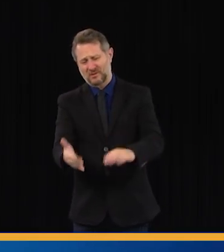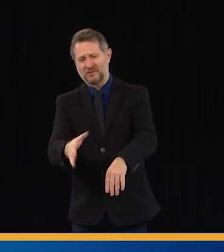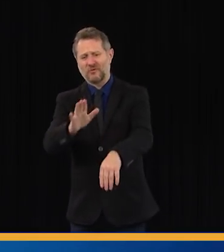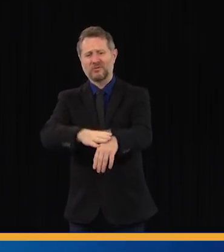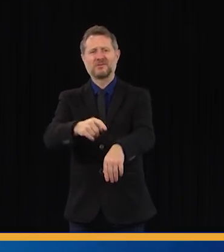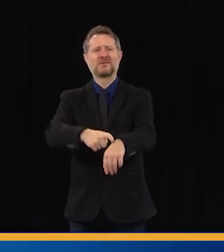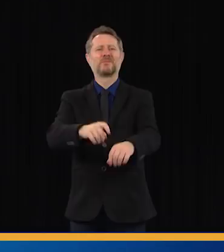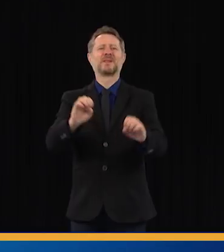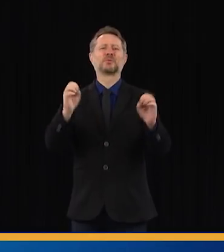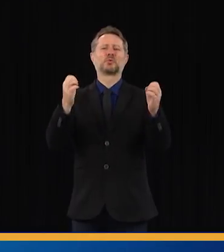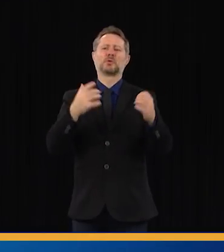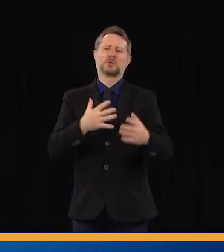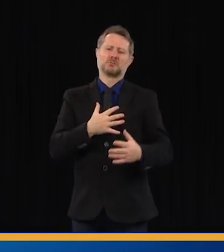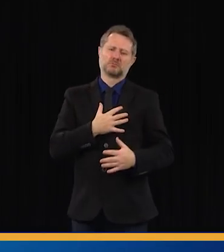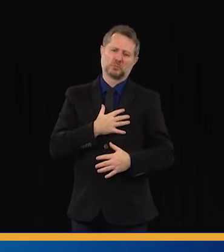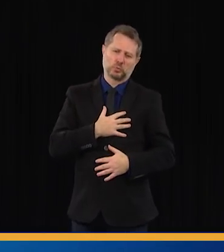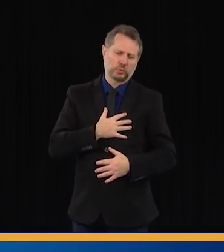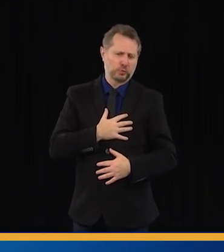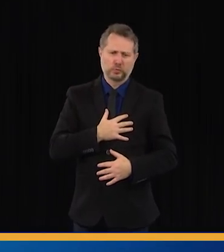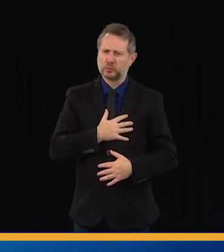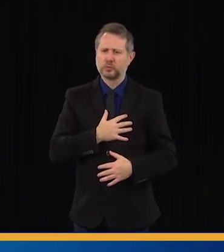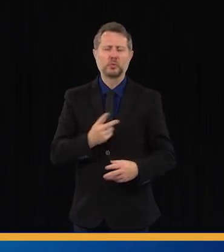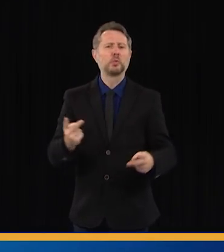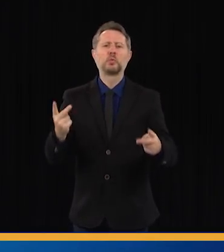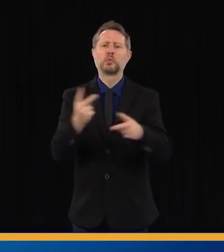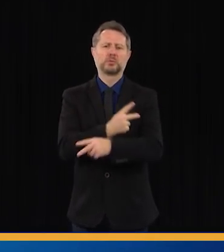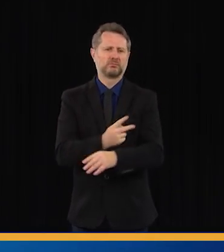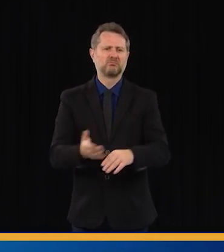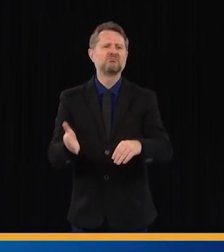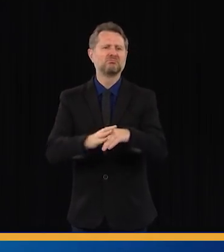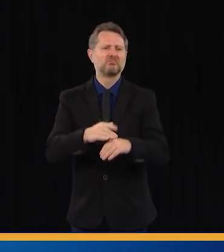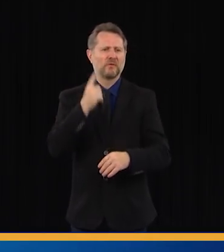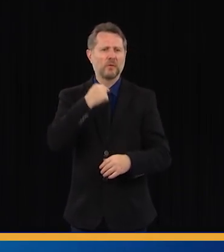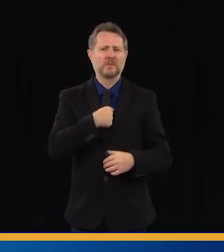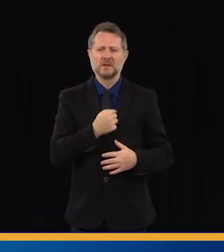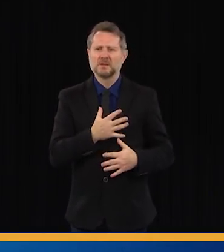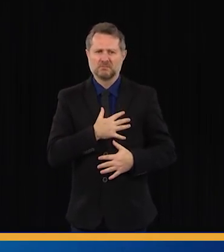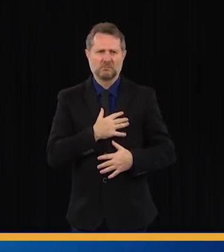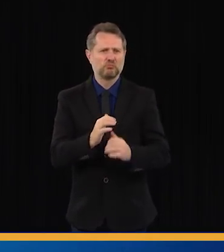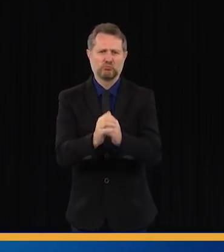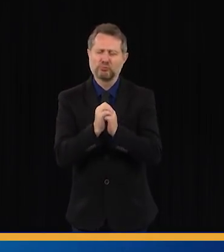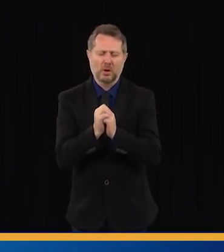really especially tragic. And they are all in our thoughts and prayers.